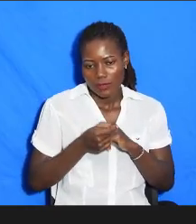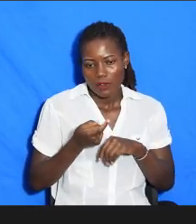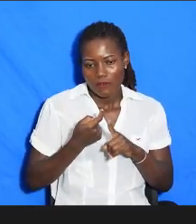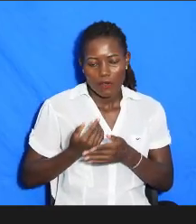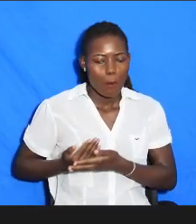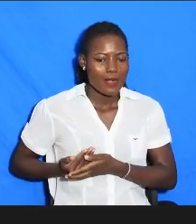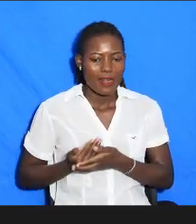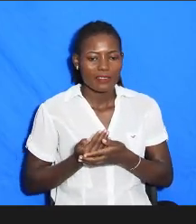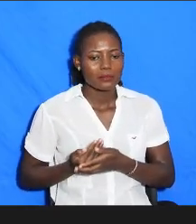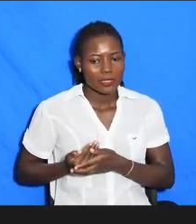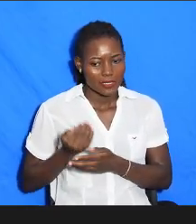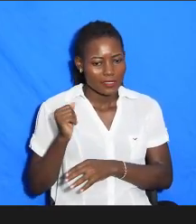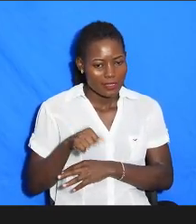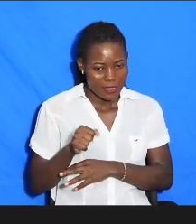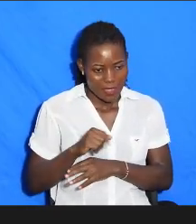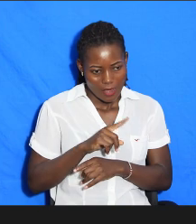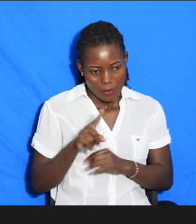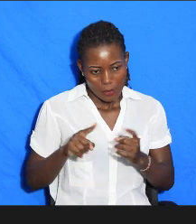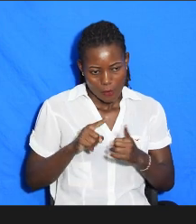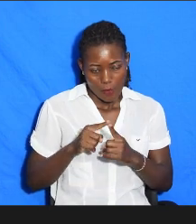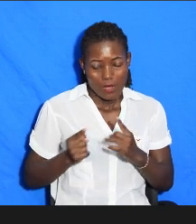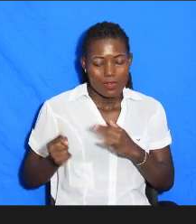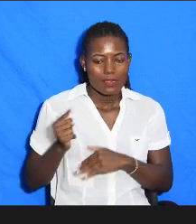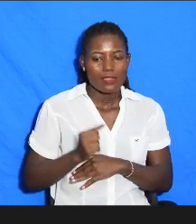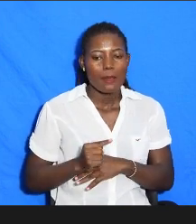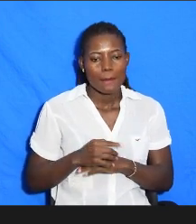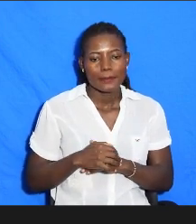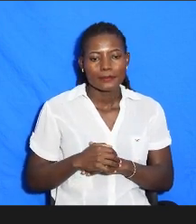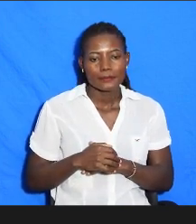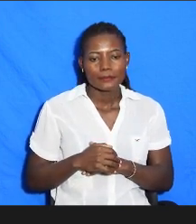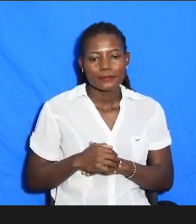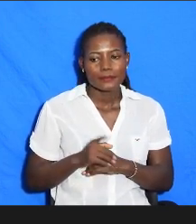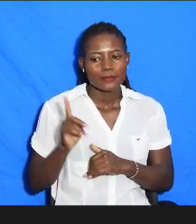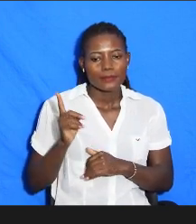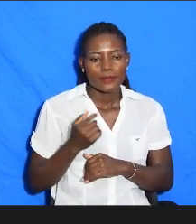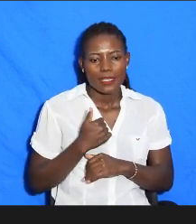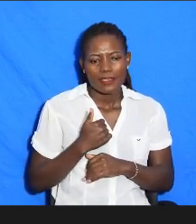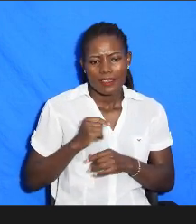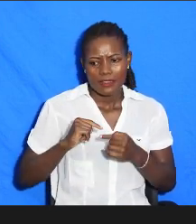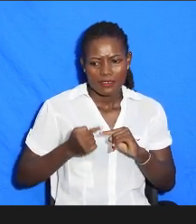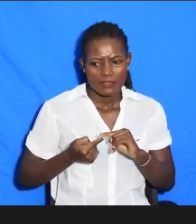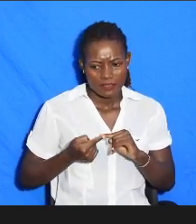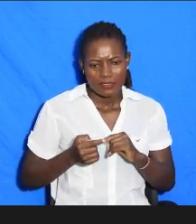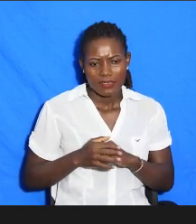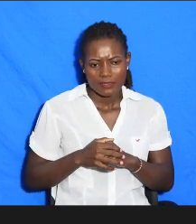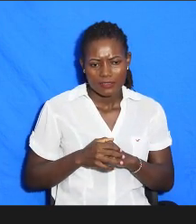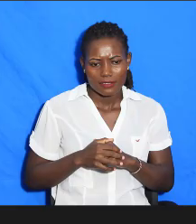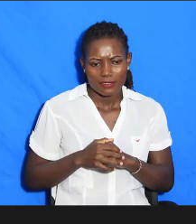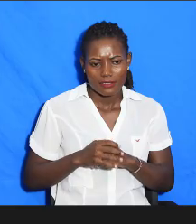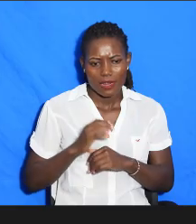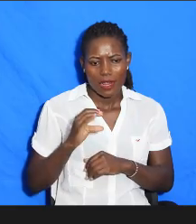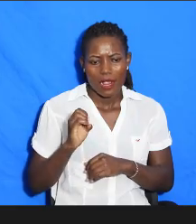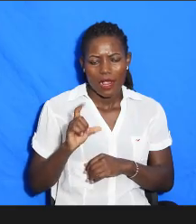rugby. Yeah, so when he came, he had I think he had an injury. It was a collarbone